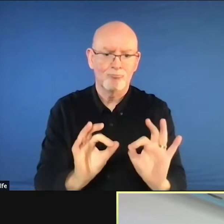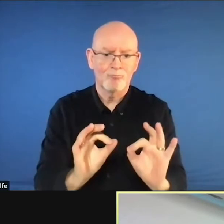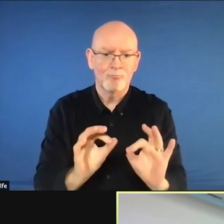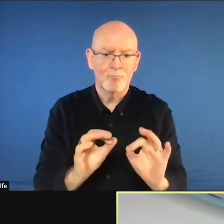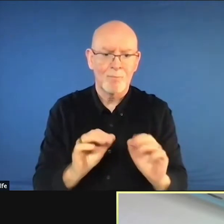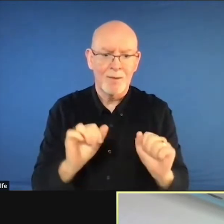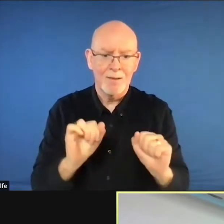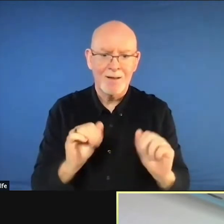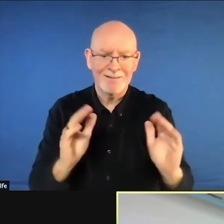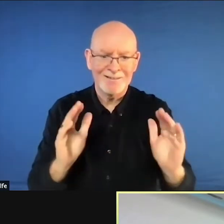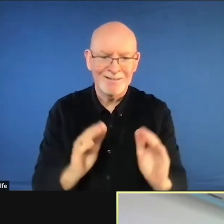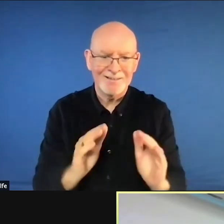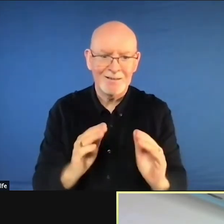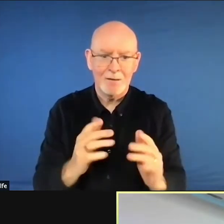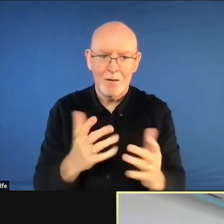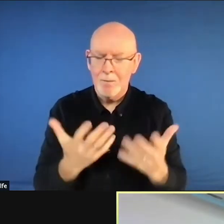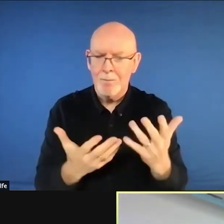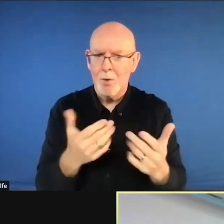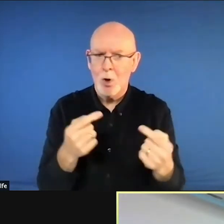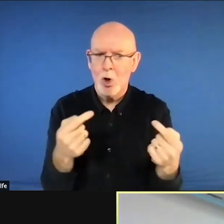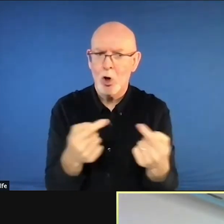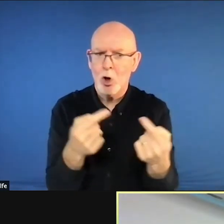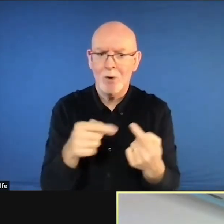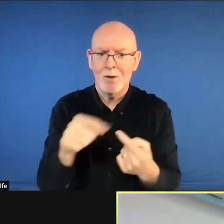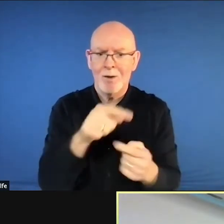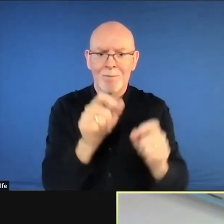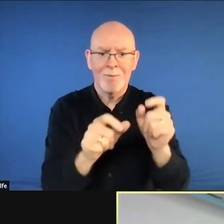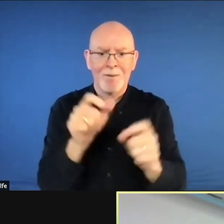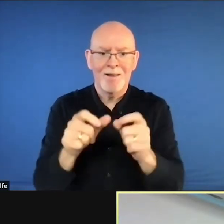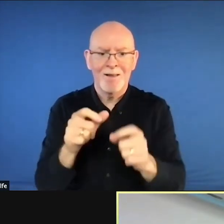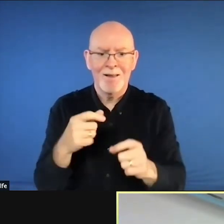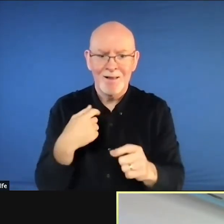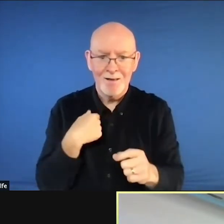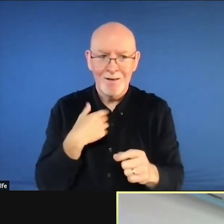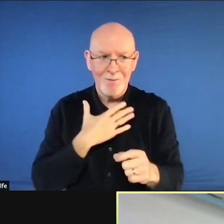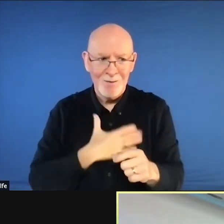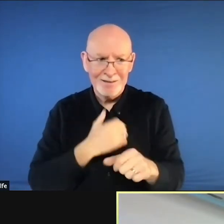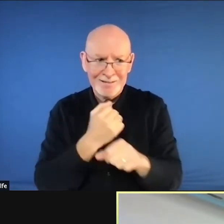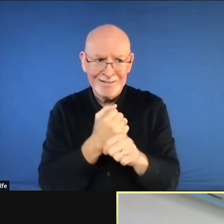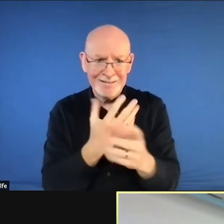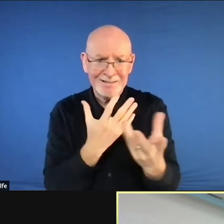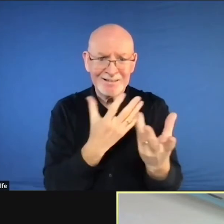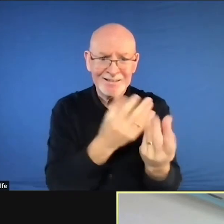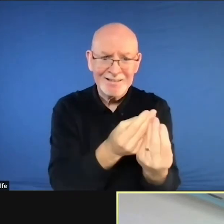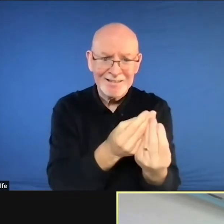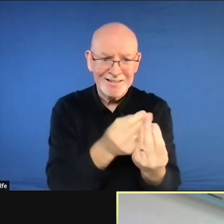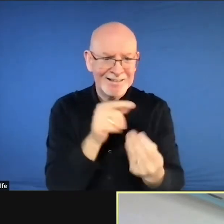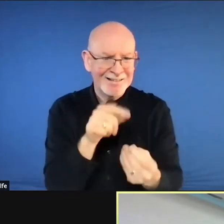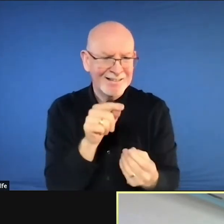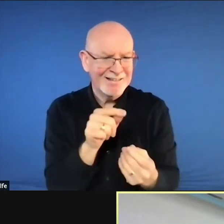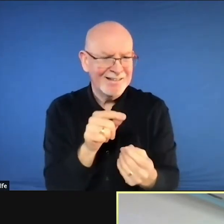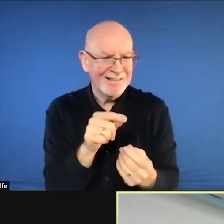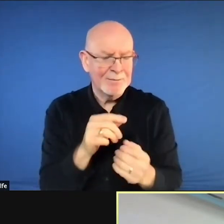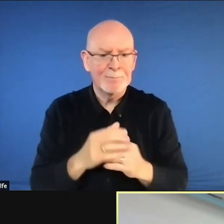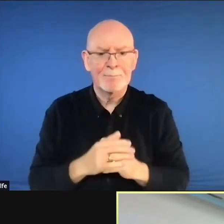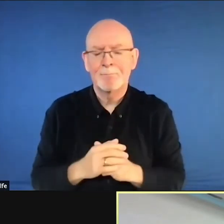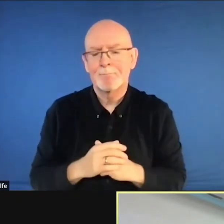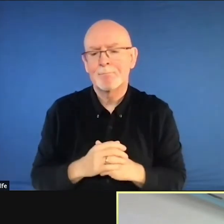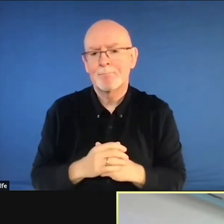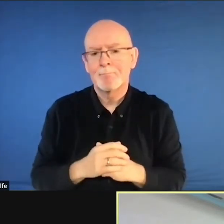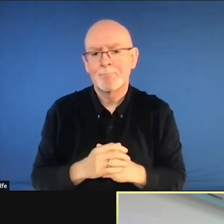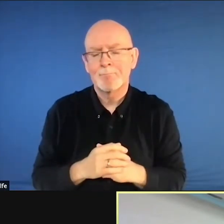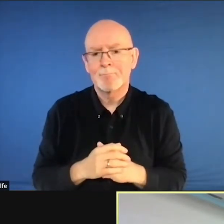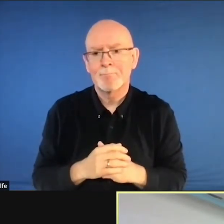with. So this principle, I think, is really beneficial in terms of